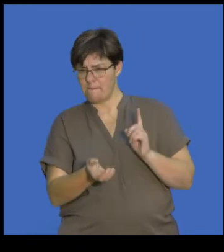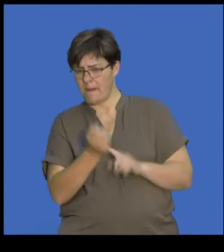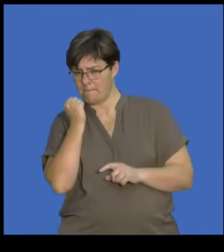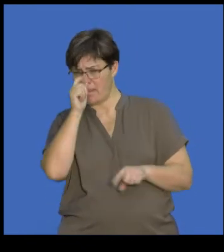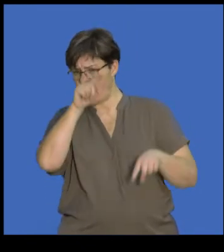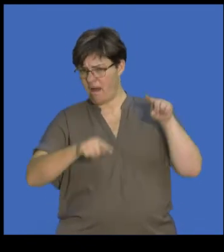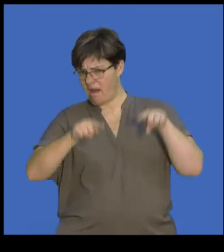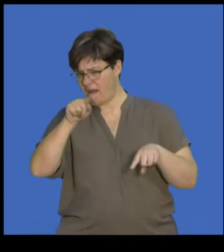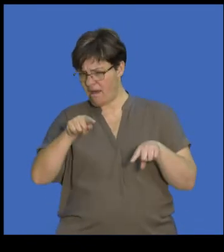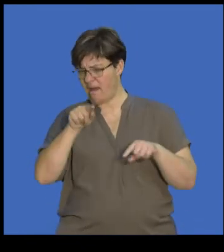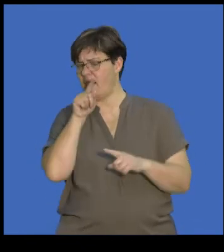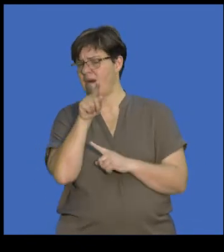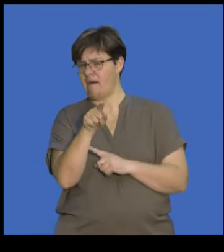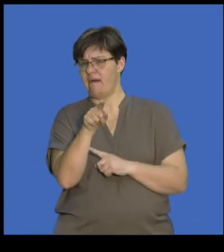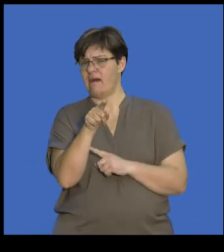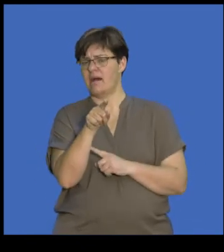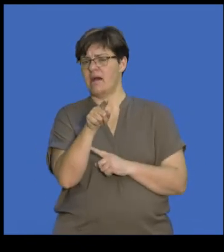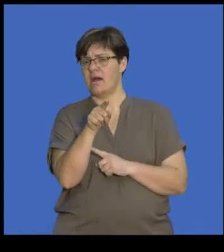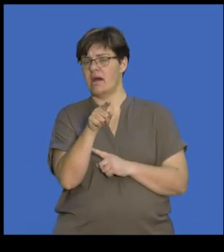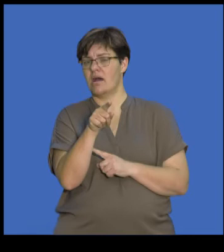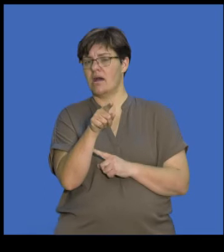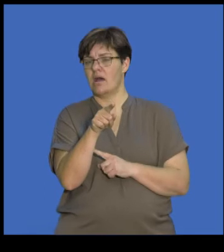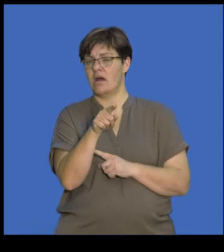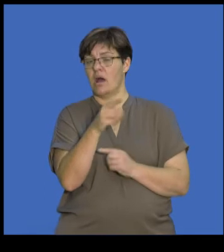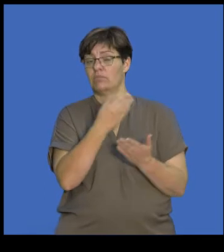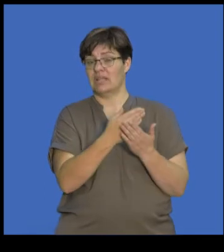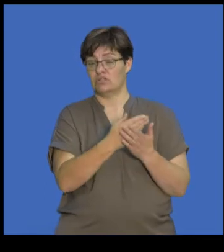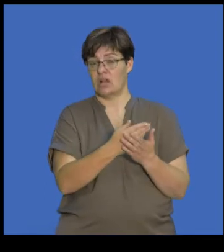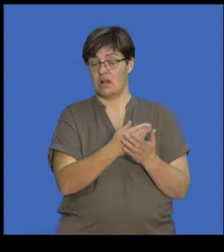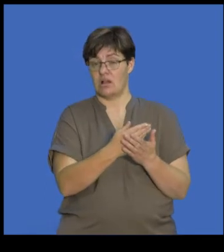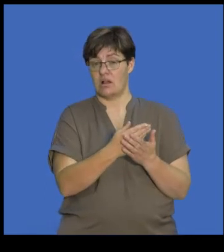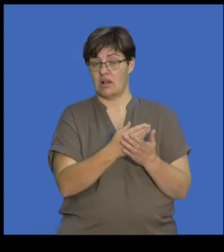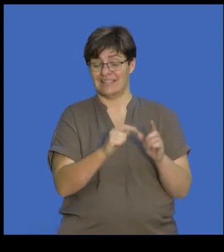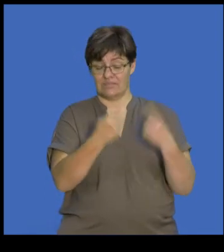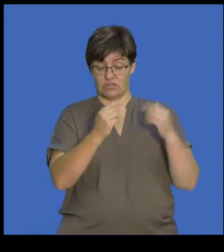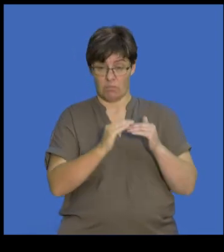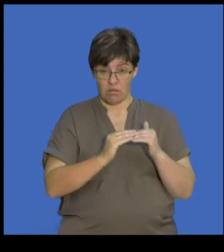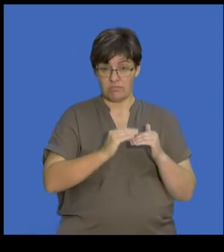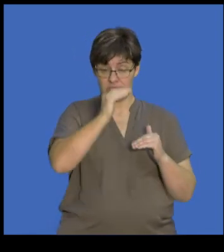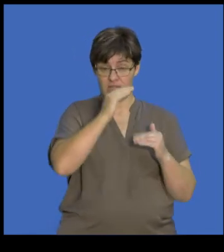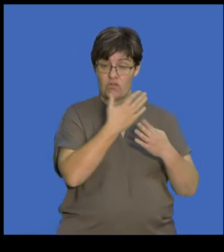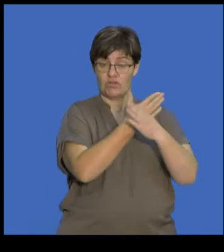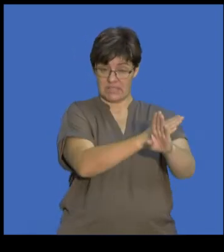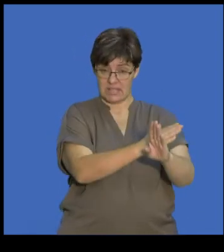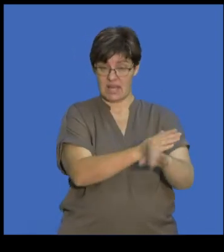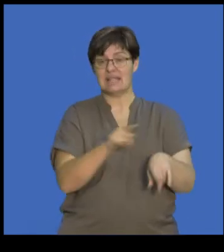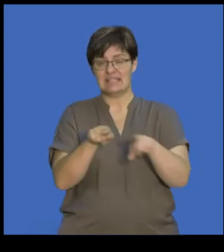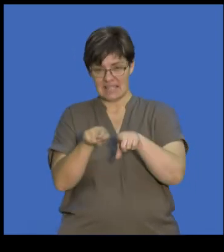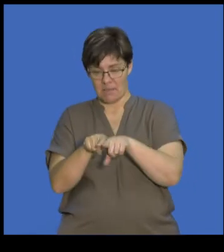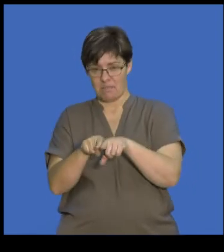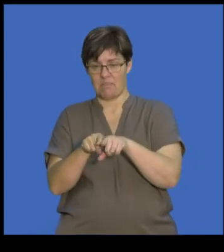we get the potential difference greater and greater across the resistor, so does the current.